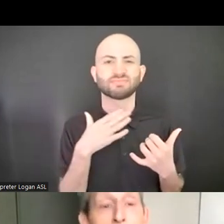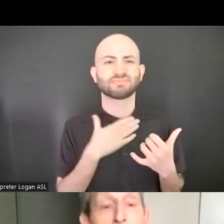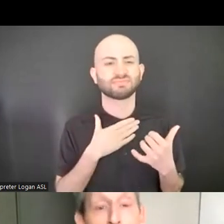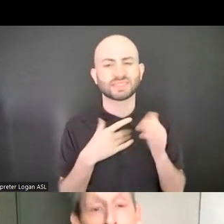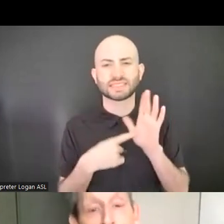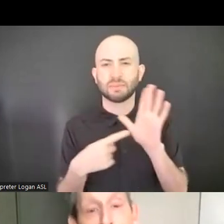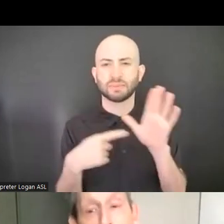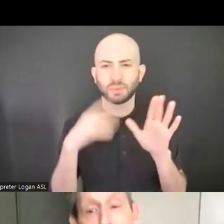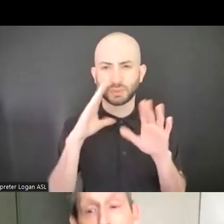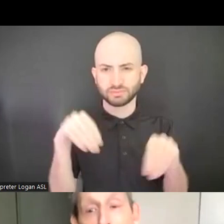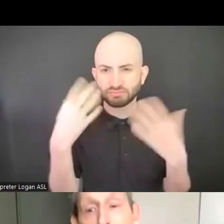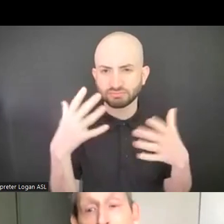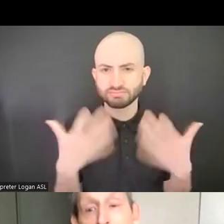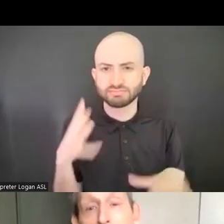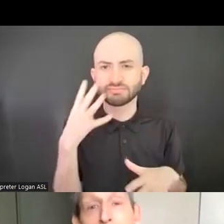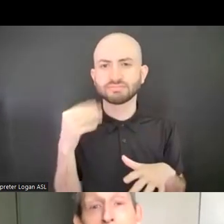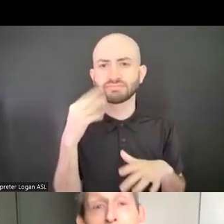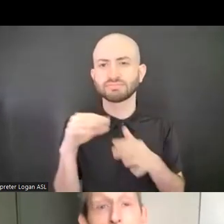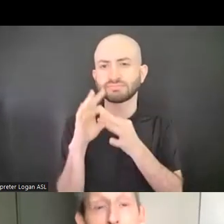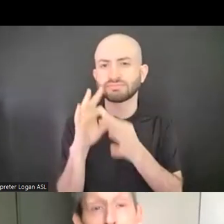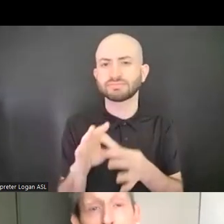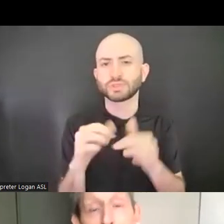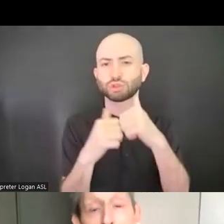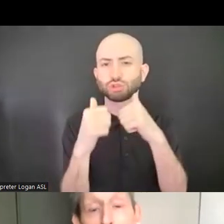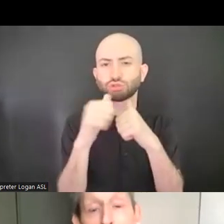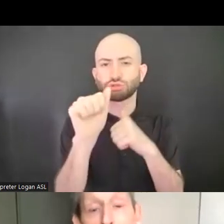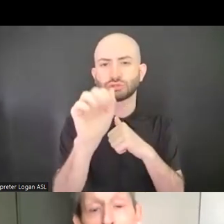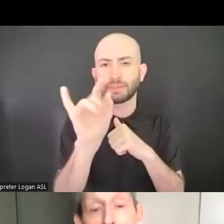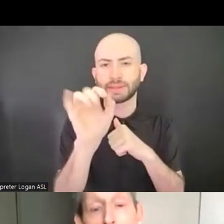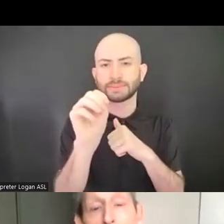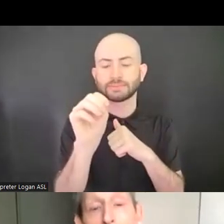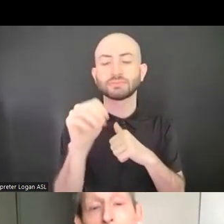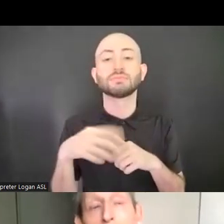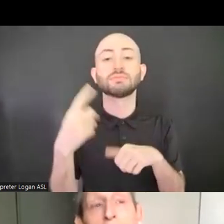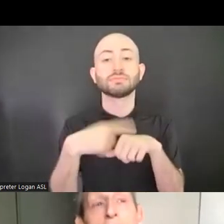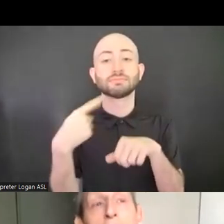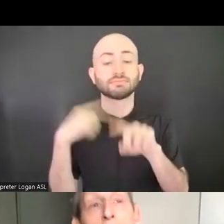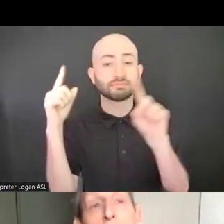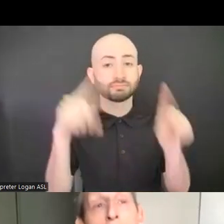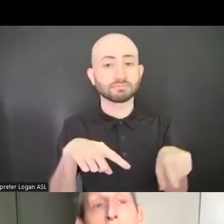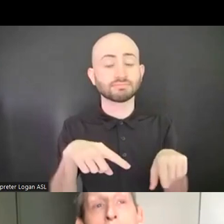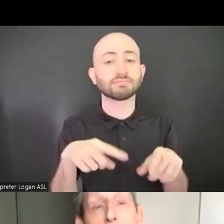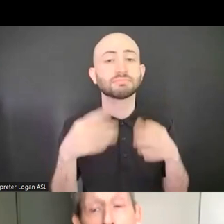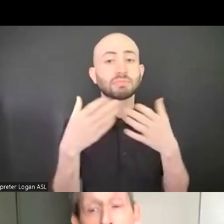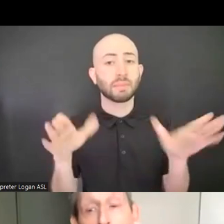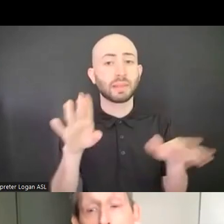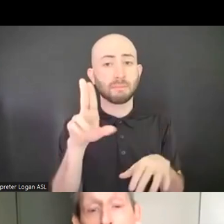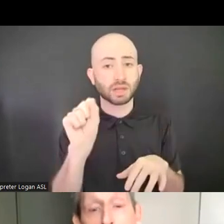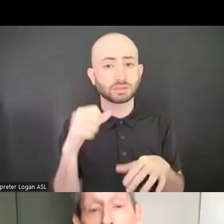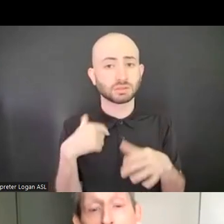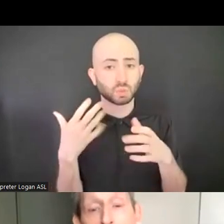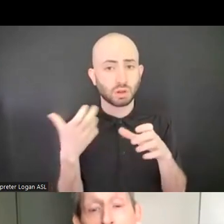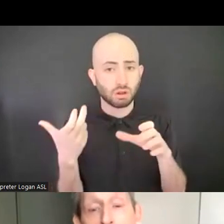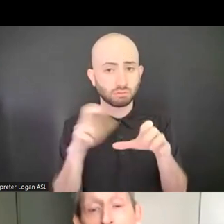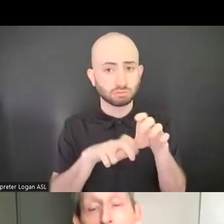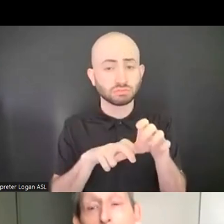of structural ableism is one time i went to use a public bus granted this was